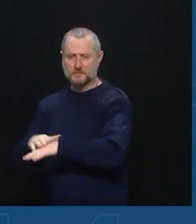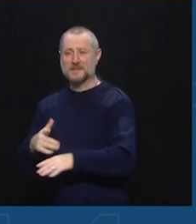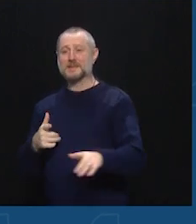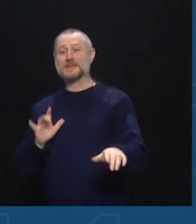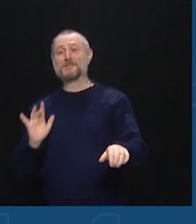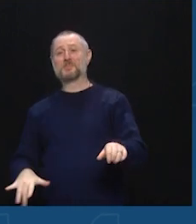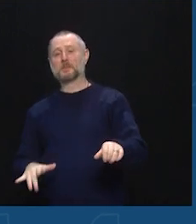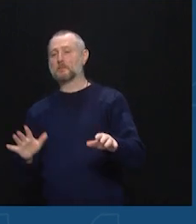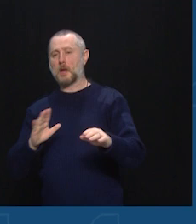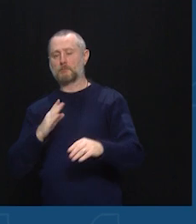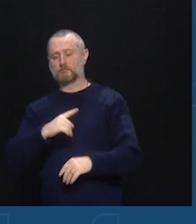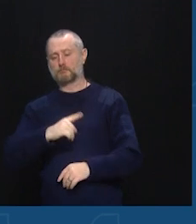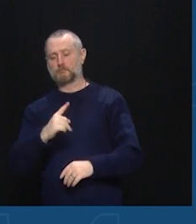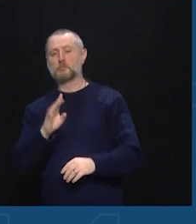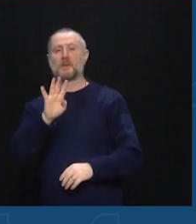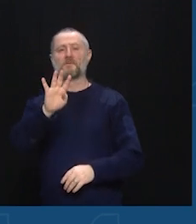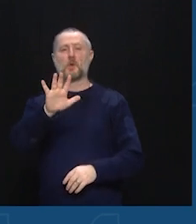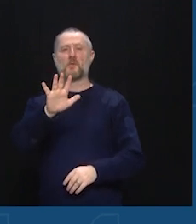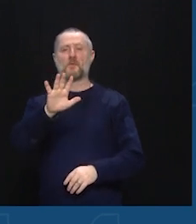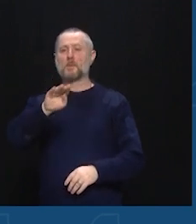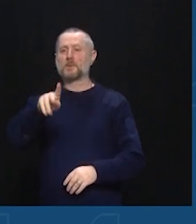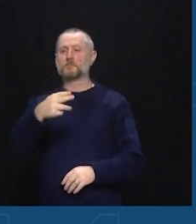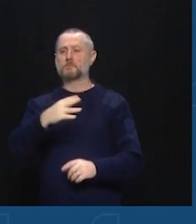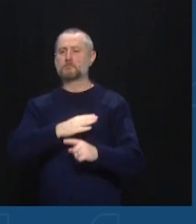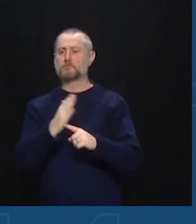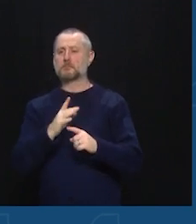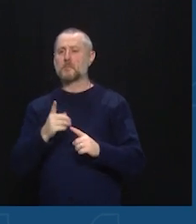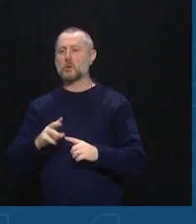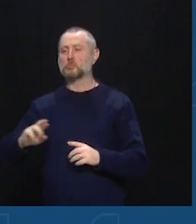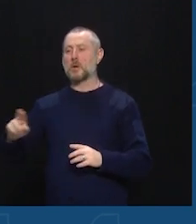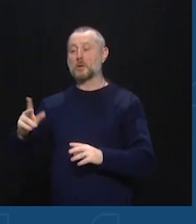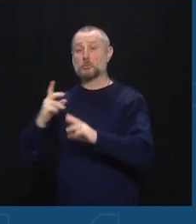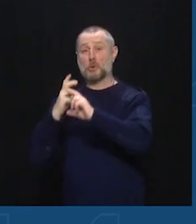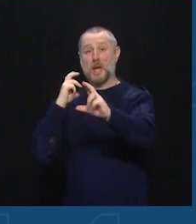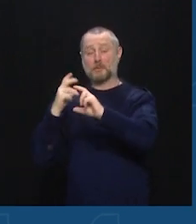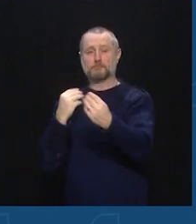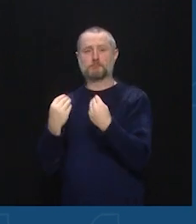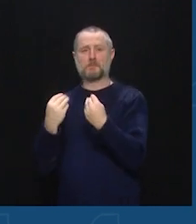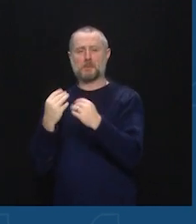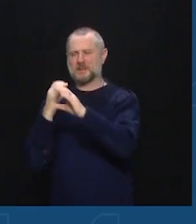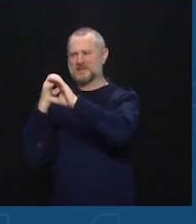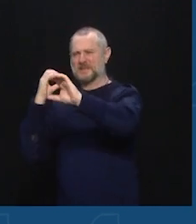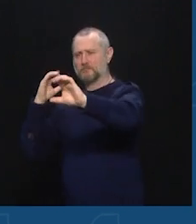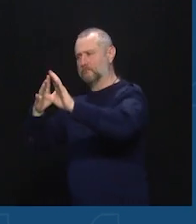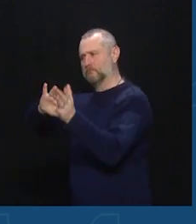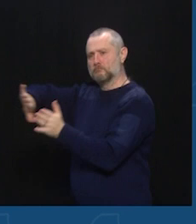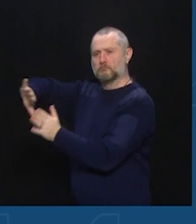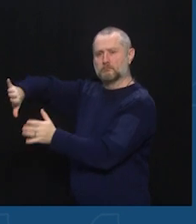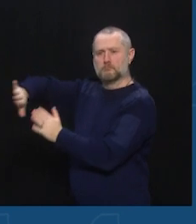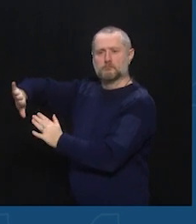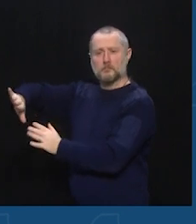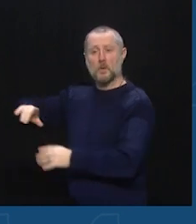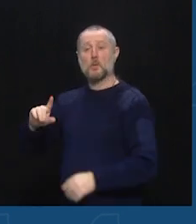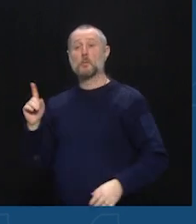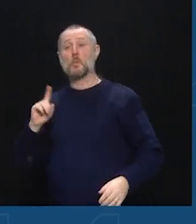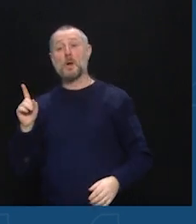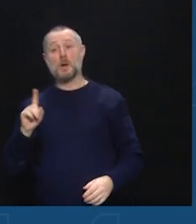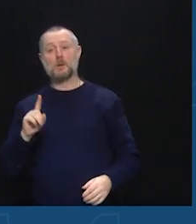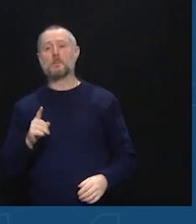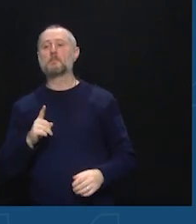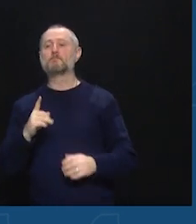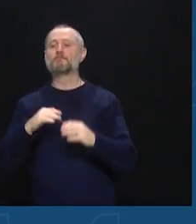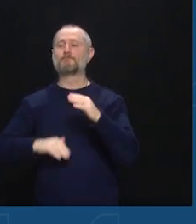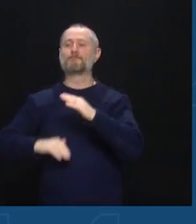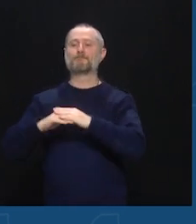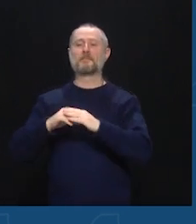the right lane only restriction for commercial trucks on all or portions of the following corridors. This